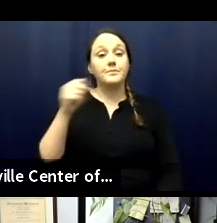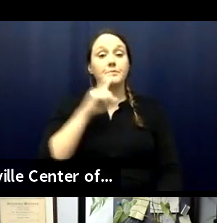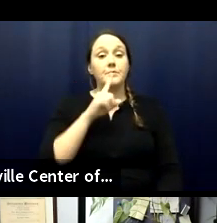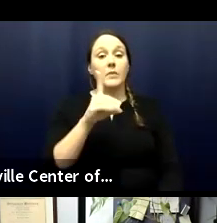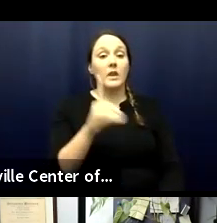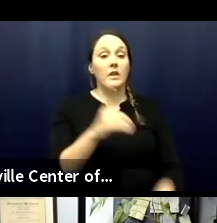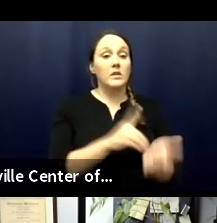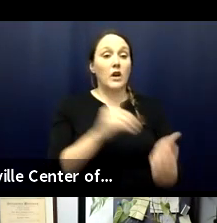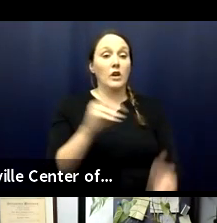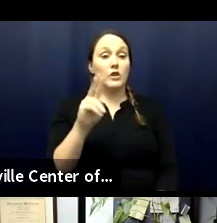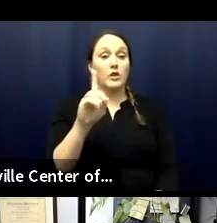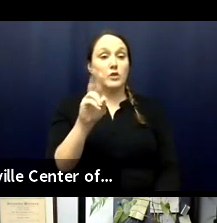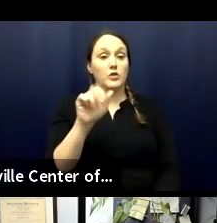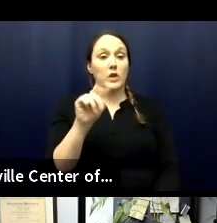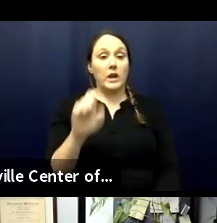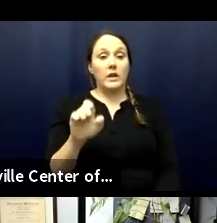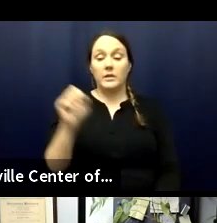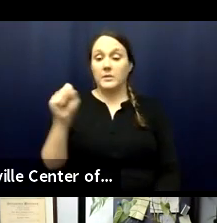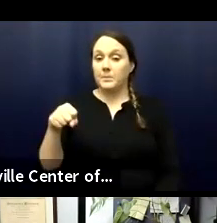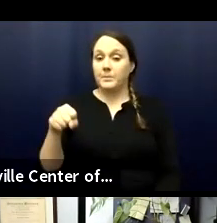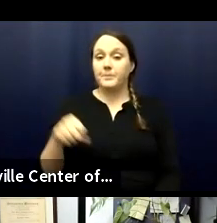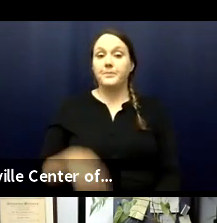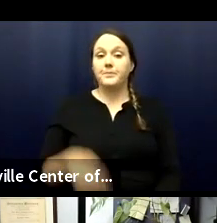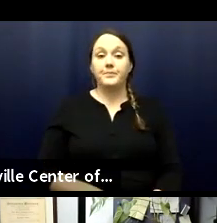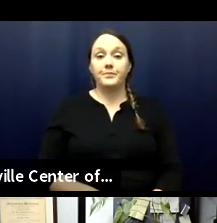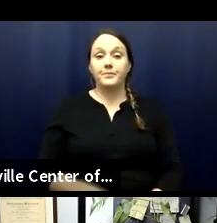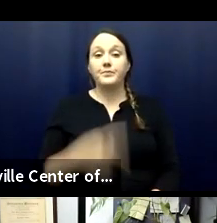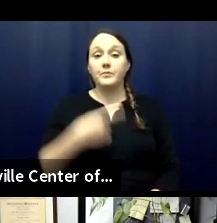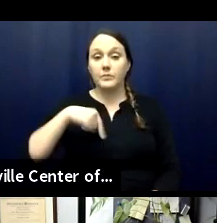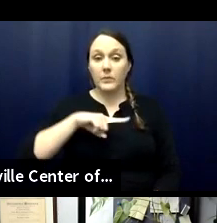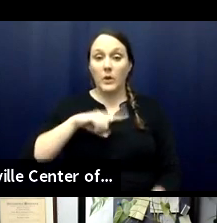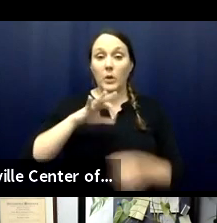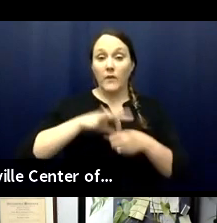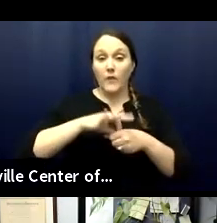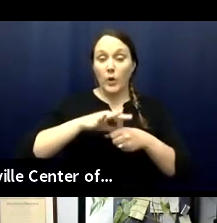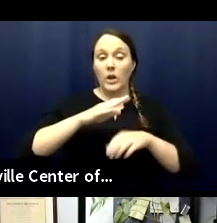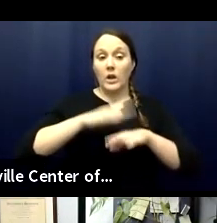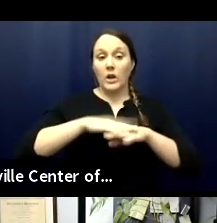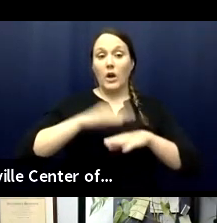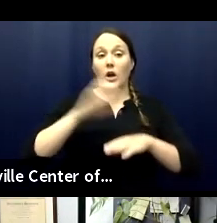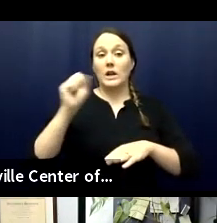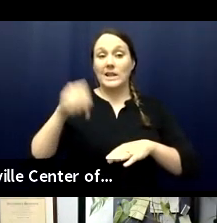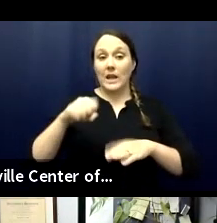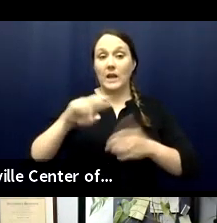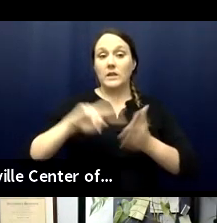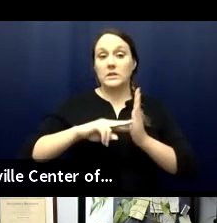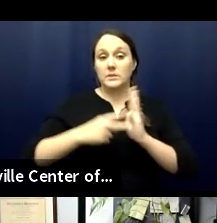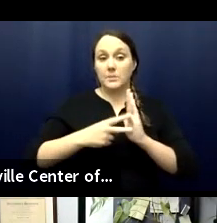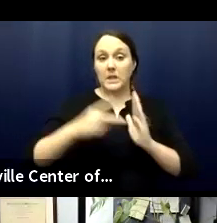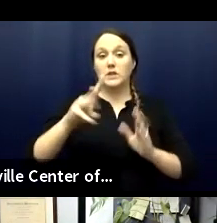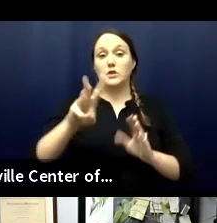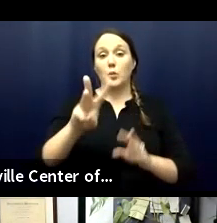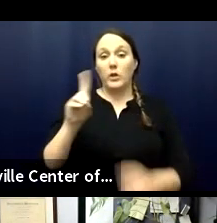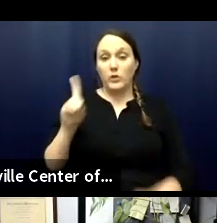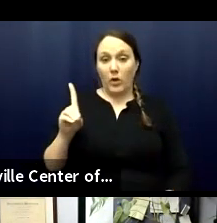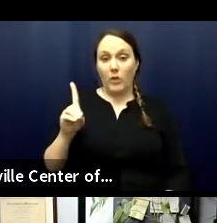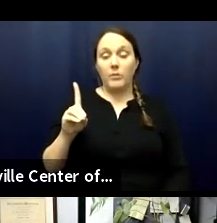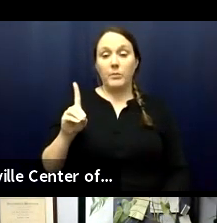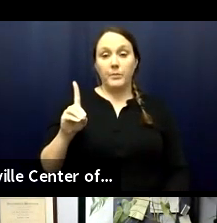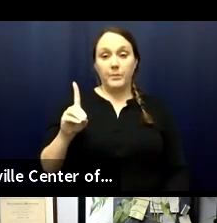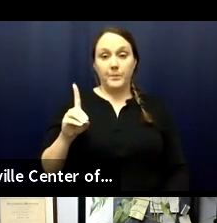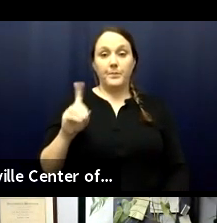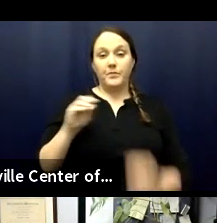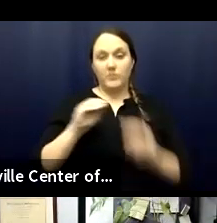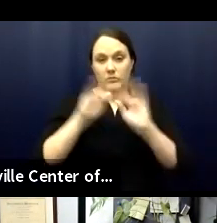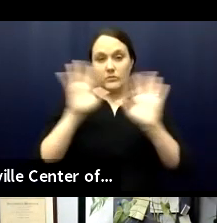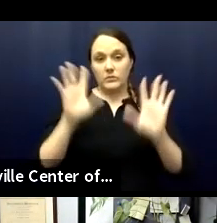Drake. Yes. And we are voting on a yes is a motion to withdraw, just for